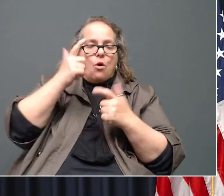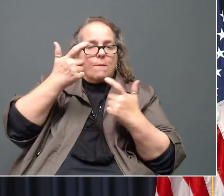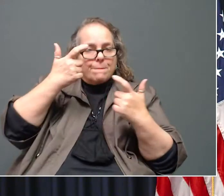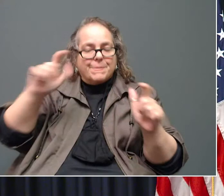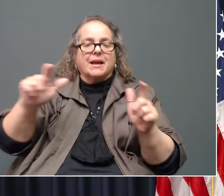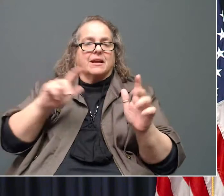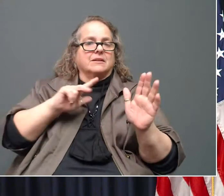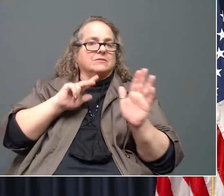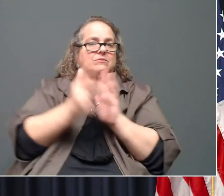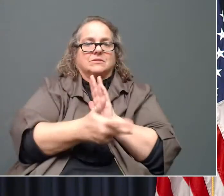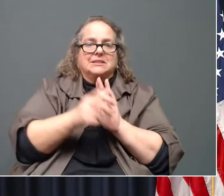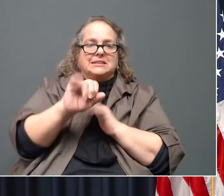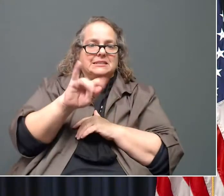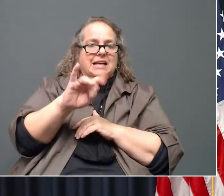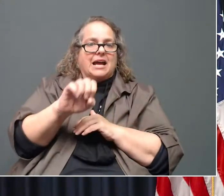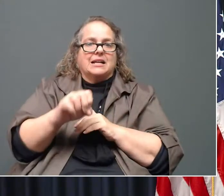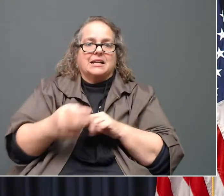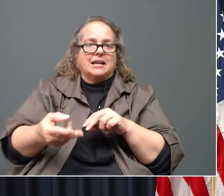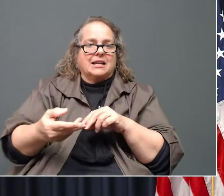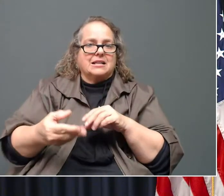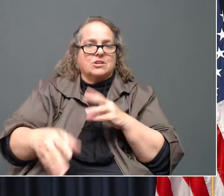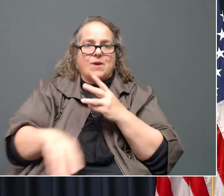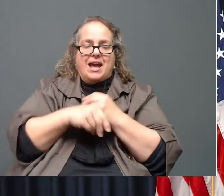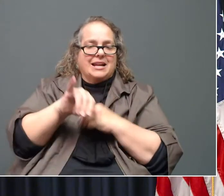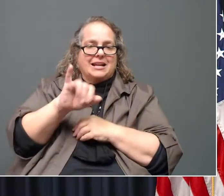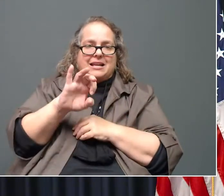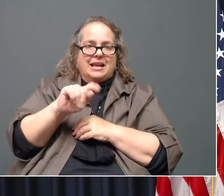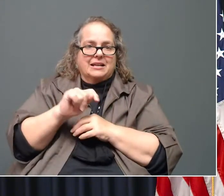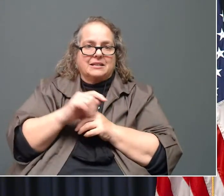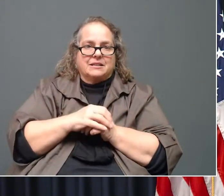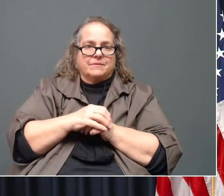yet. Did we get Chad Hedrick back?